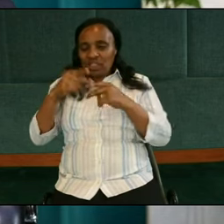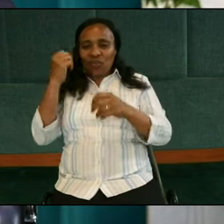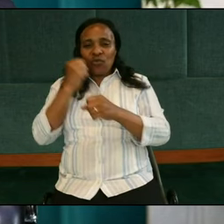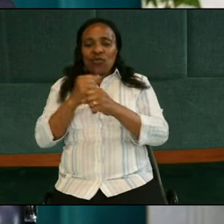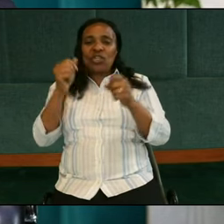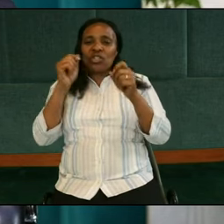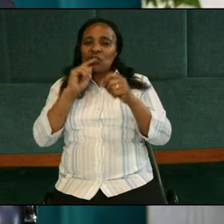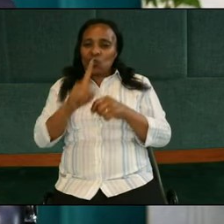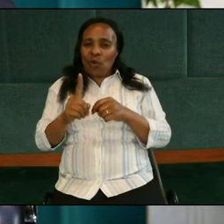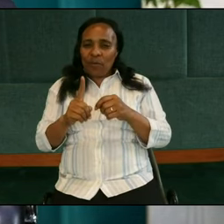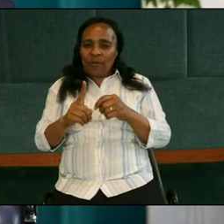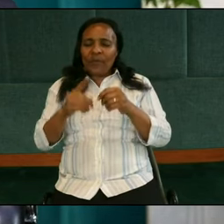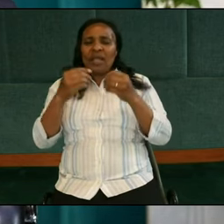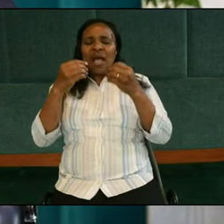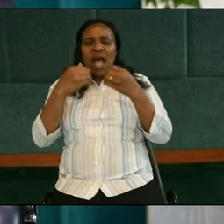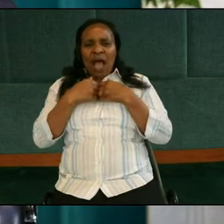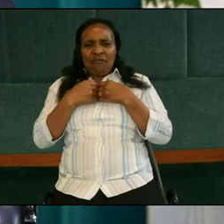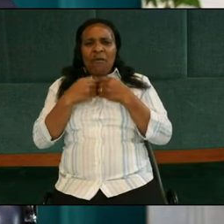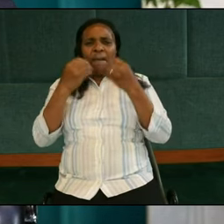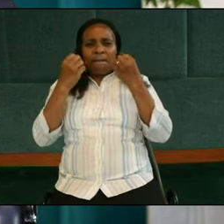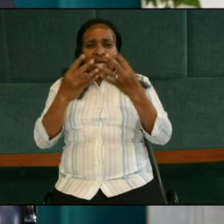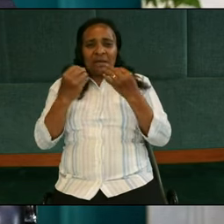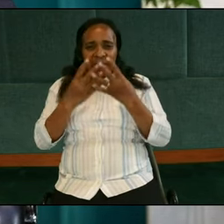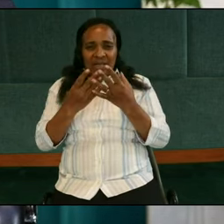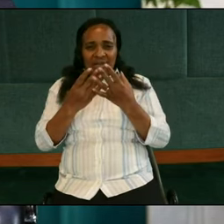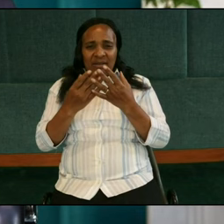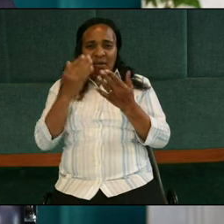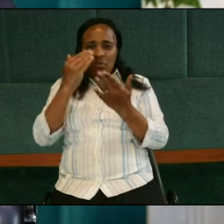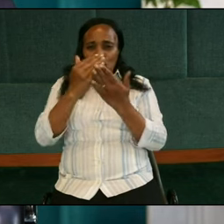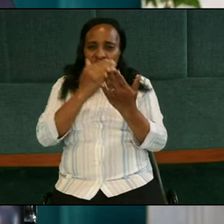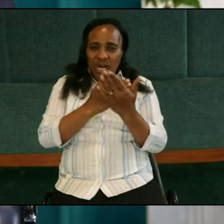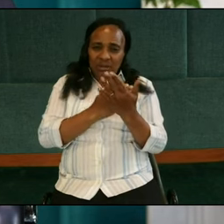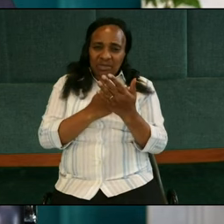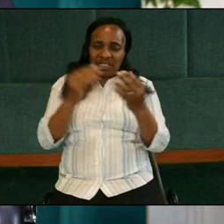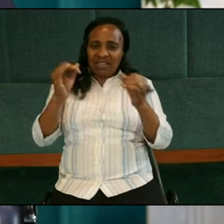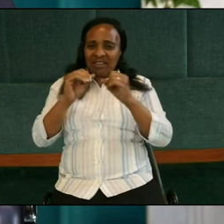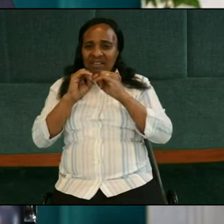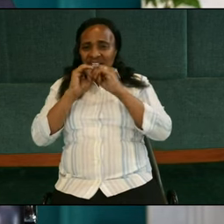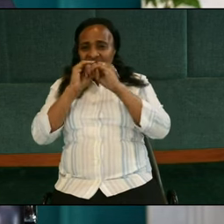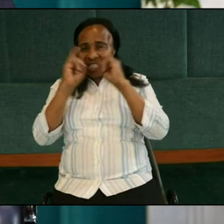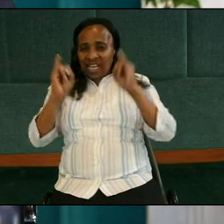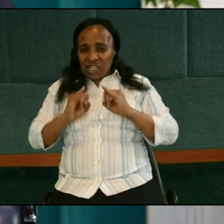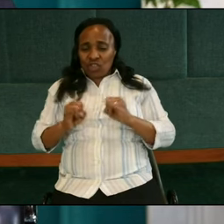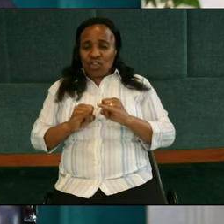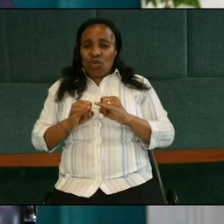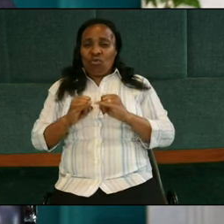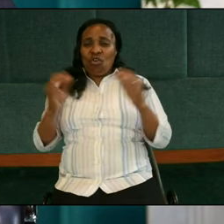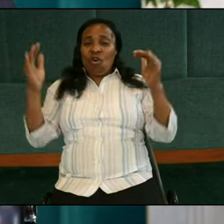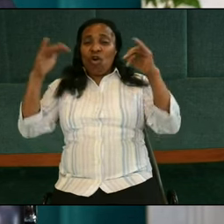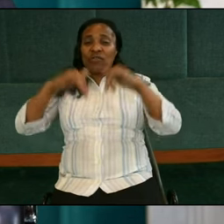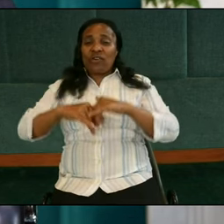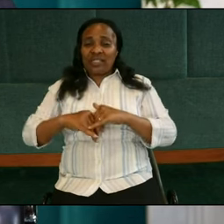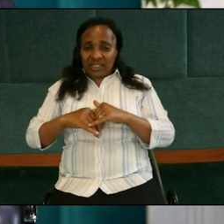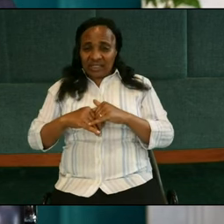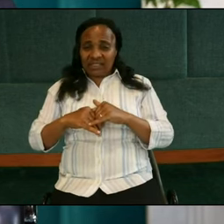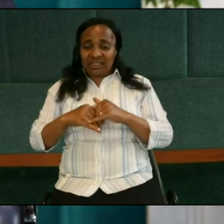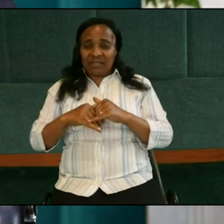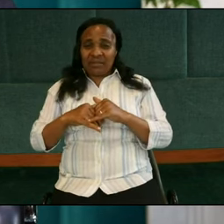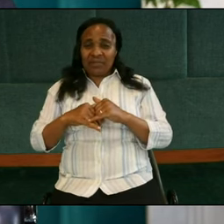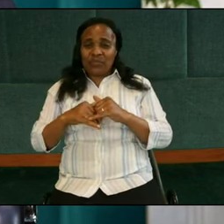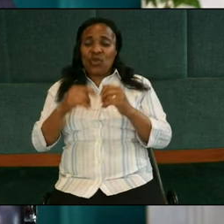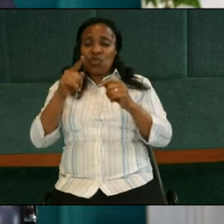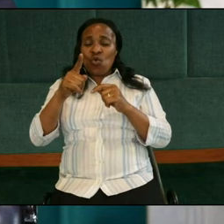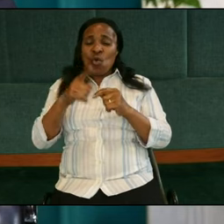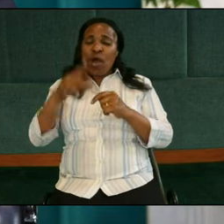find yourself in the many events, many programs, international conferences. And when you go to these international conferences,